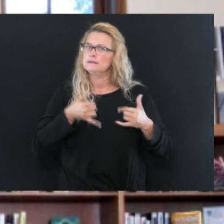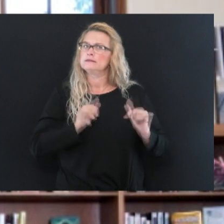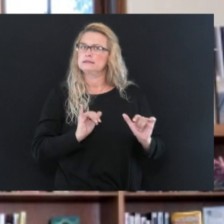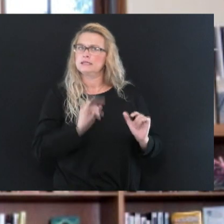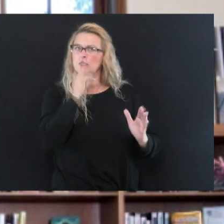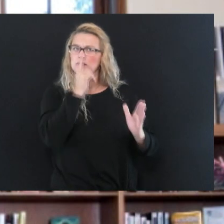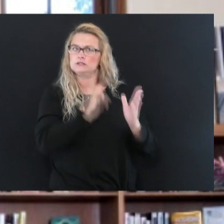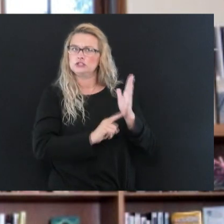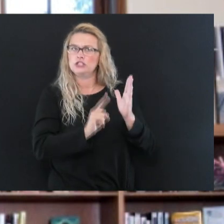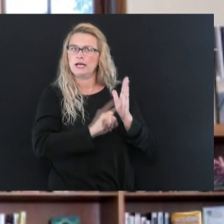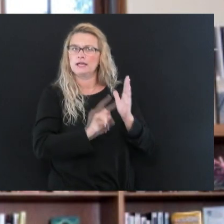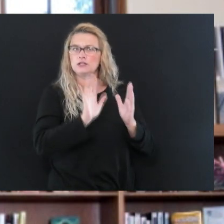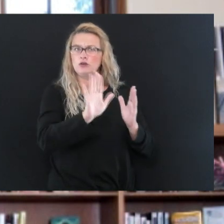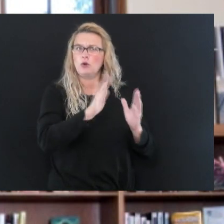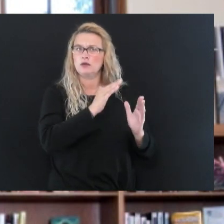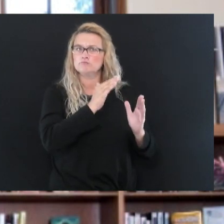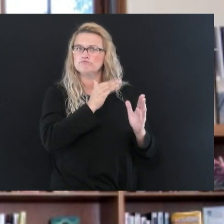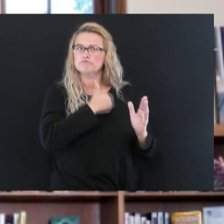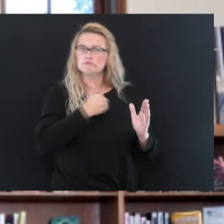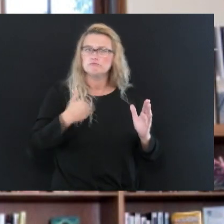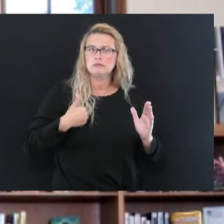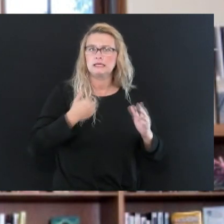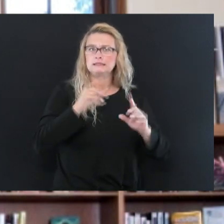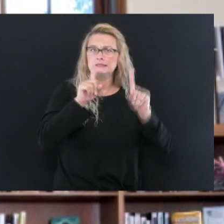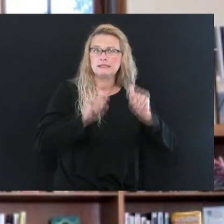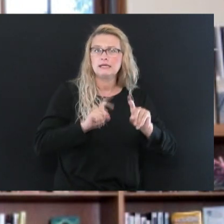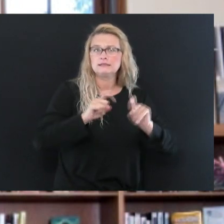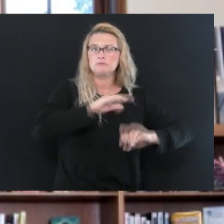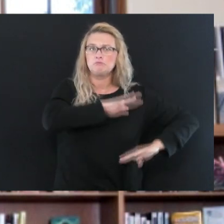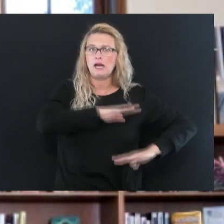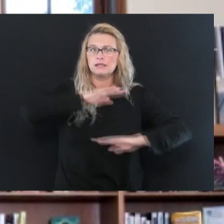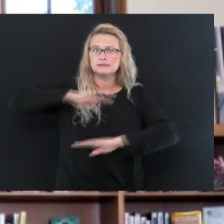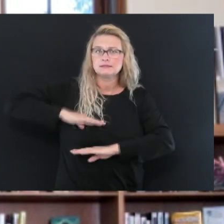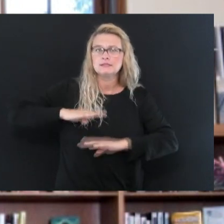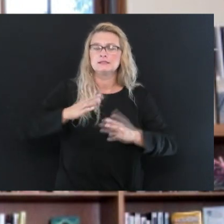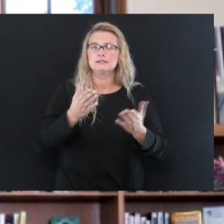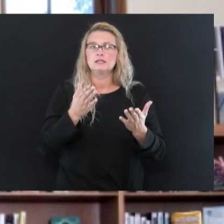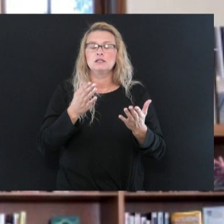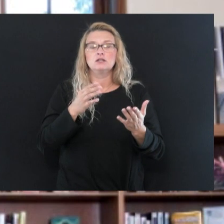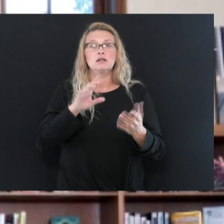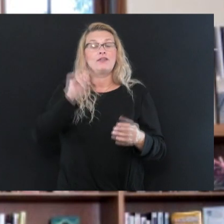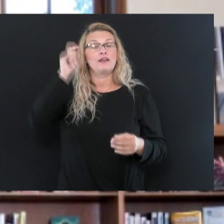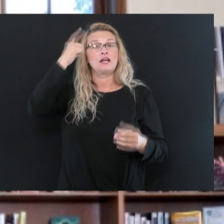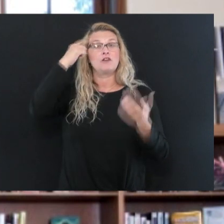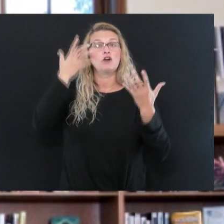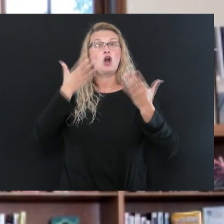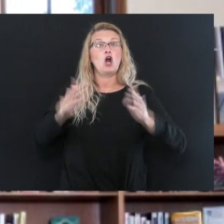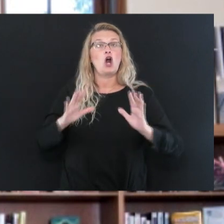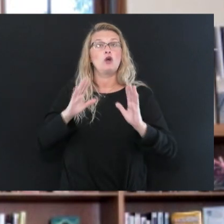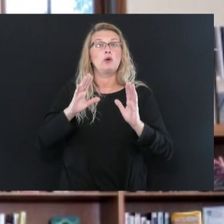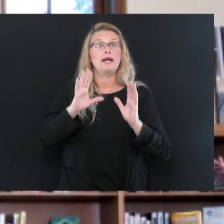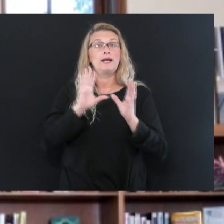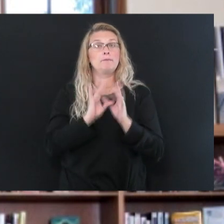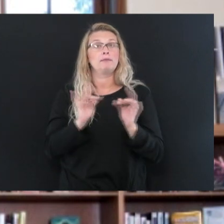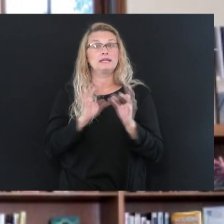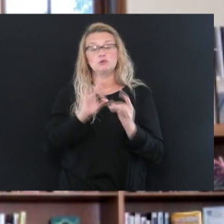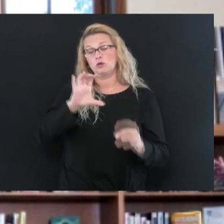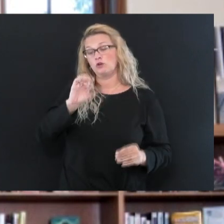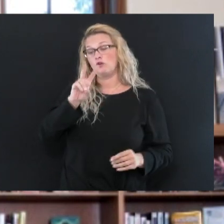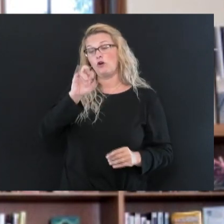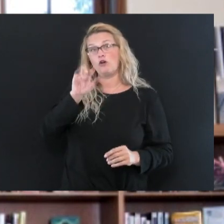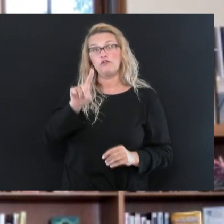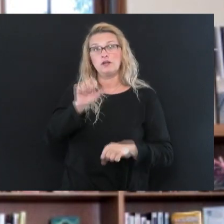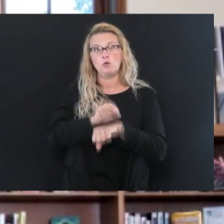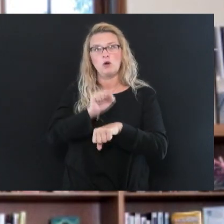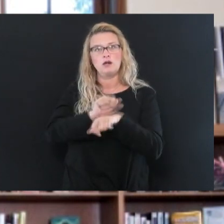about. Prevention is key for that. Along with what Governor Justice was mentioning, we have a COVID working group that has been ongoing throughout